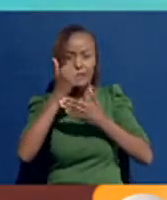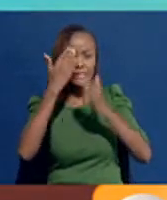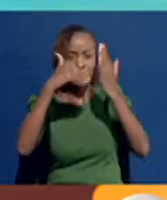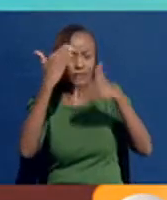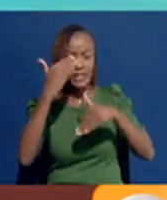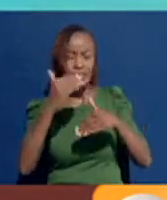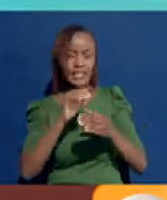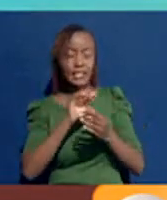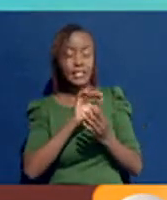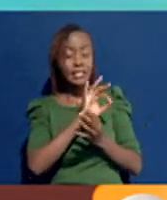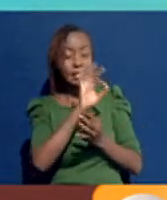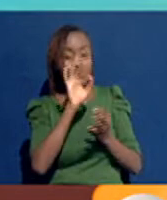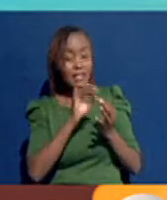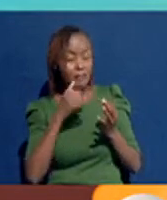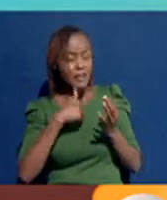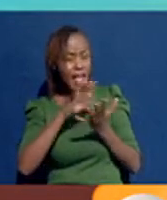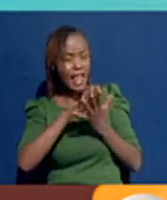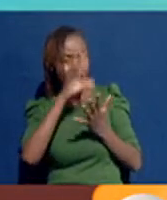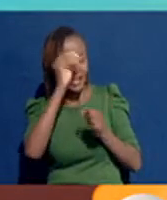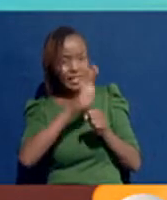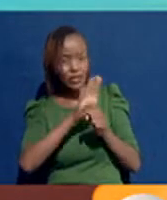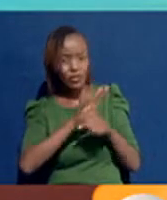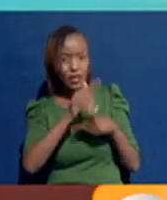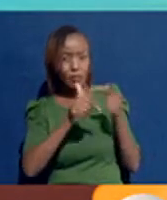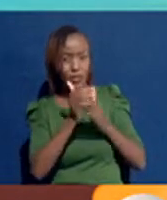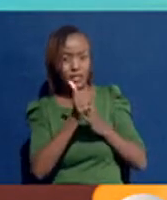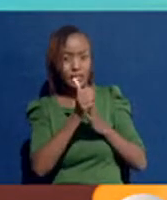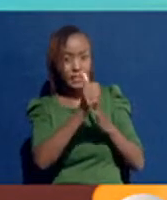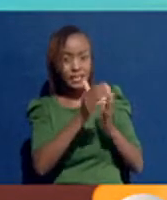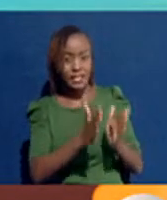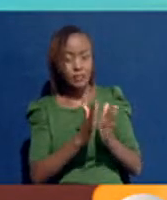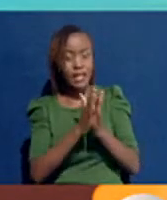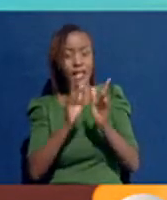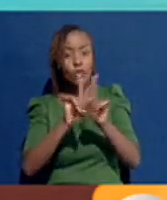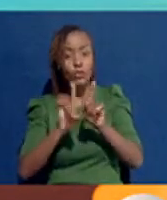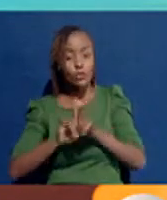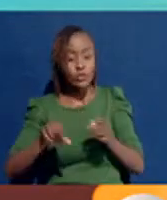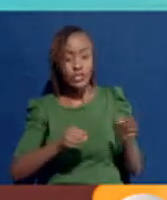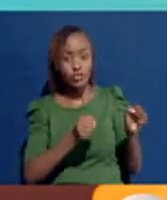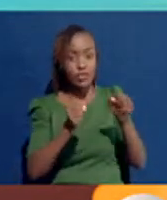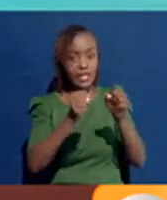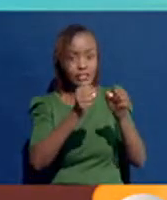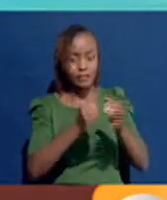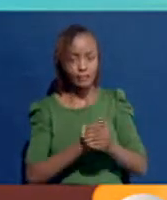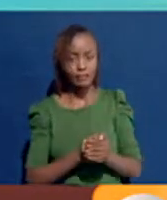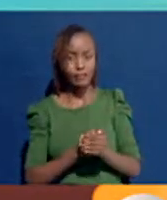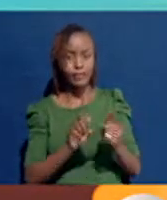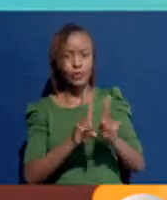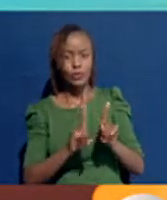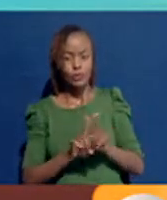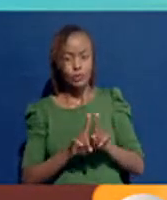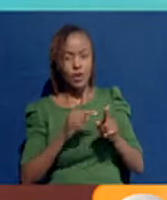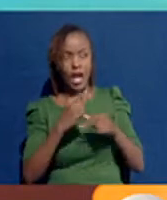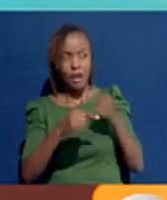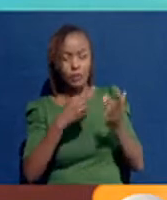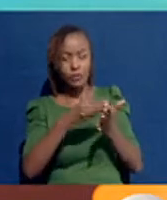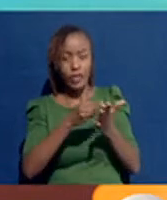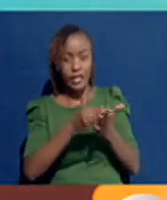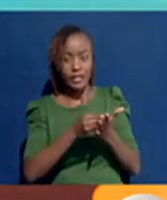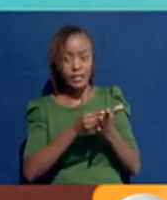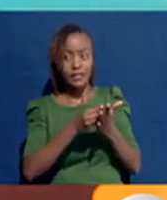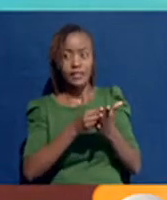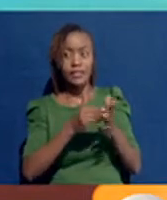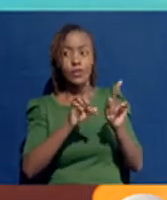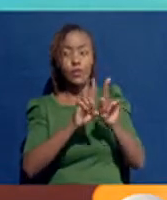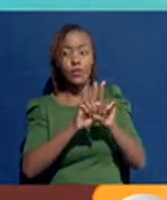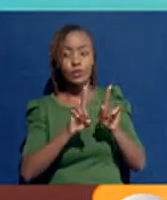in exposure. And this was on leadership and strategy execution, and also on finance, and more so on